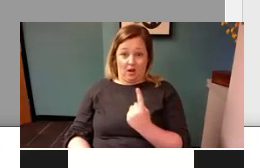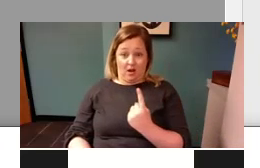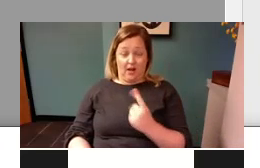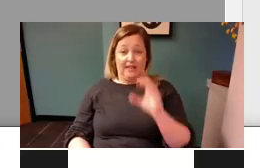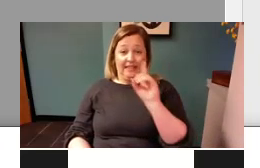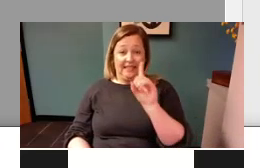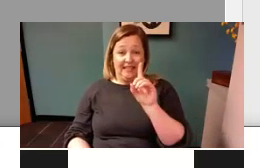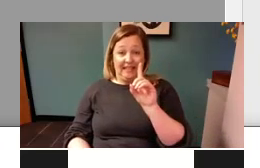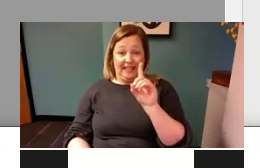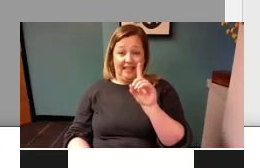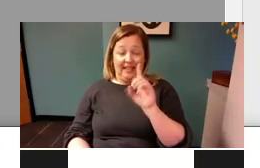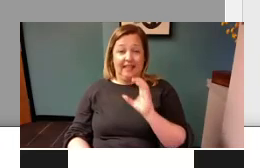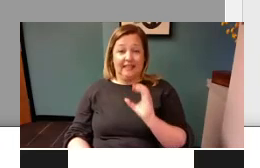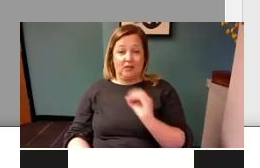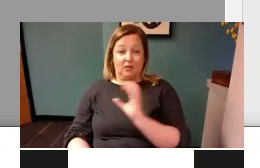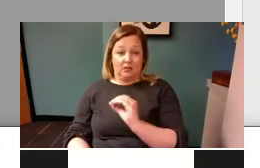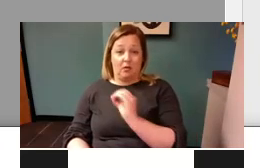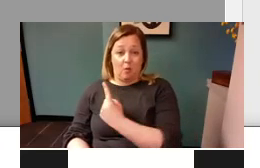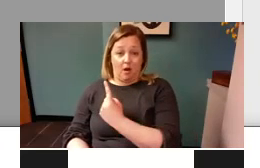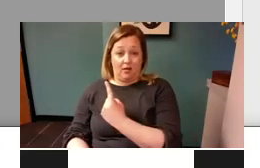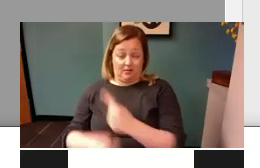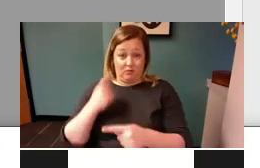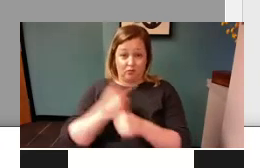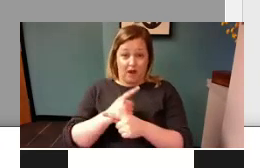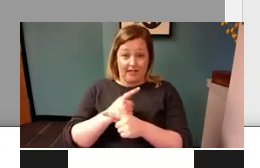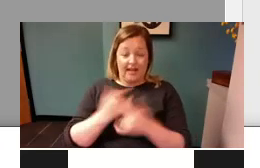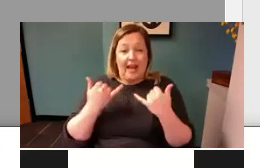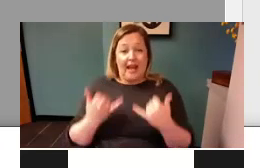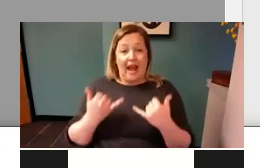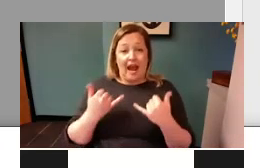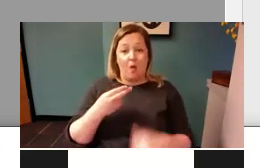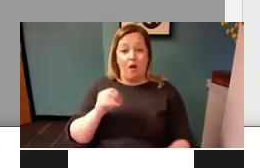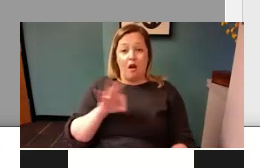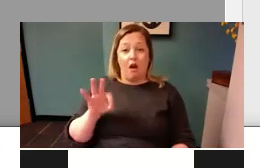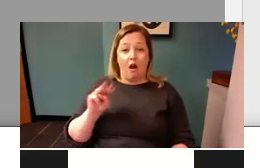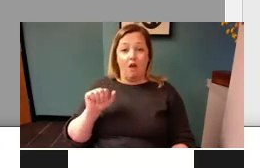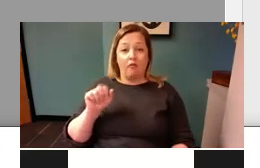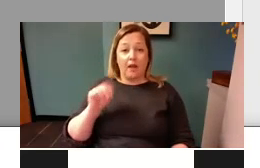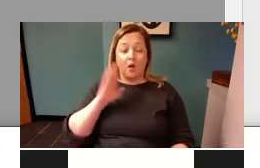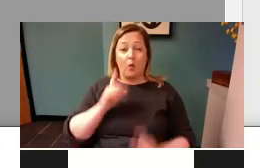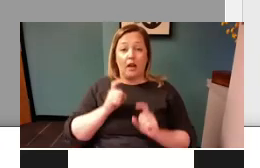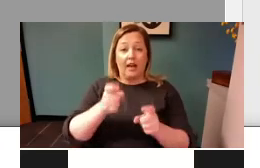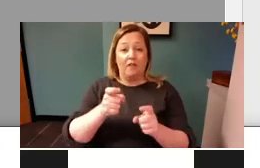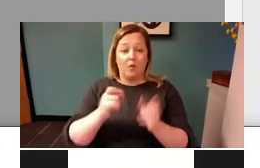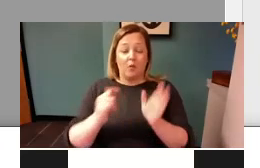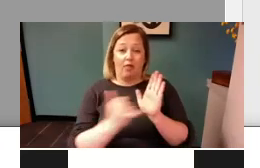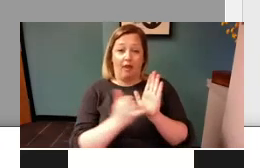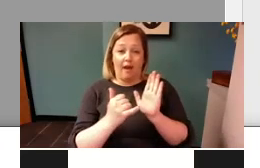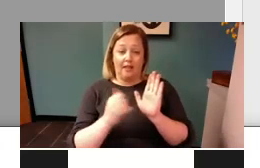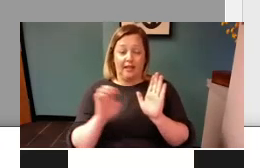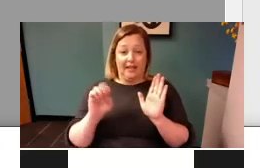right? Now, basically, Huffman gives you this particular encoding of that song. That is